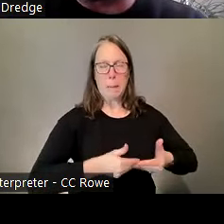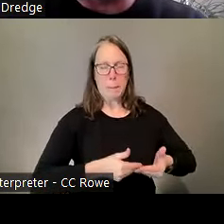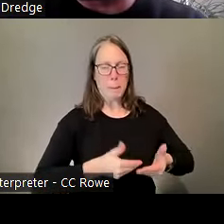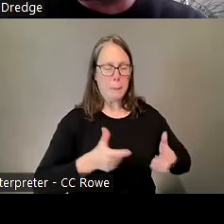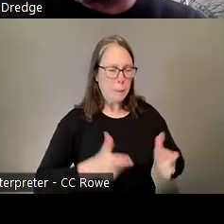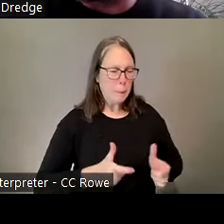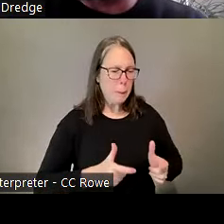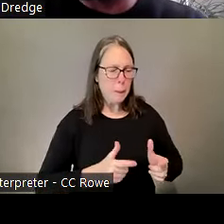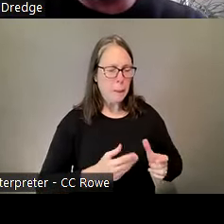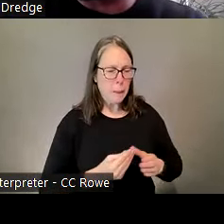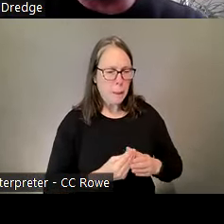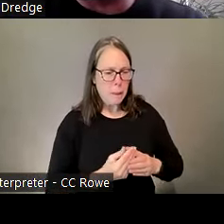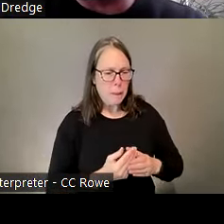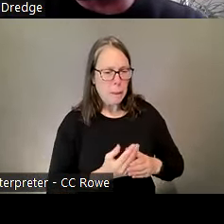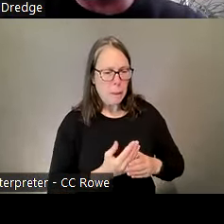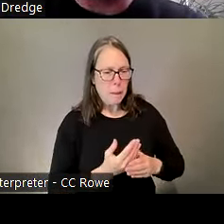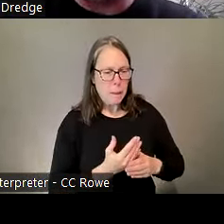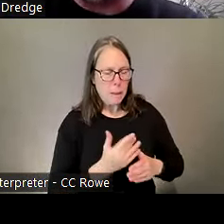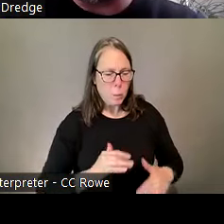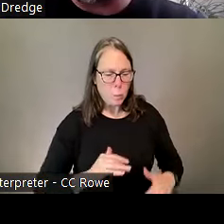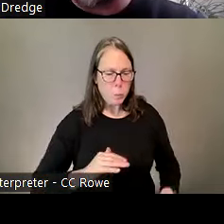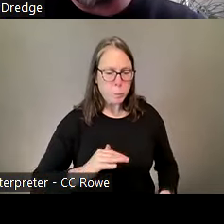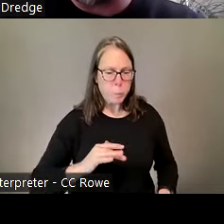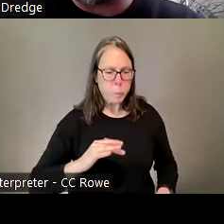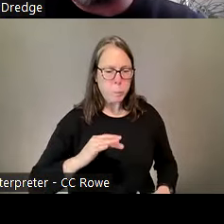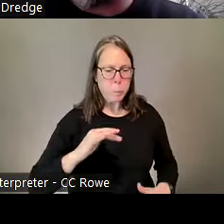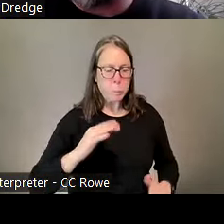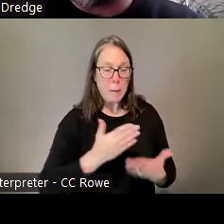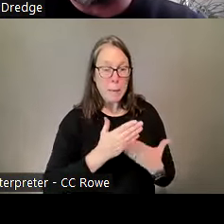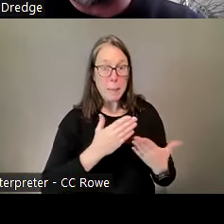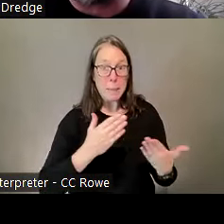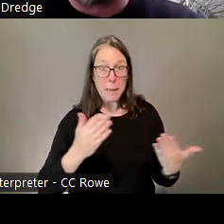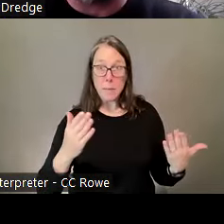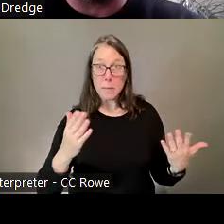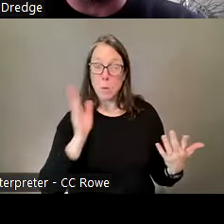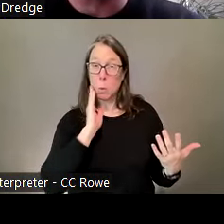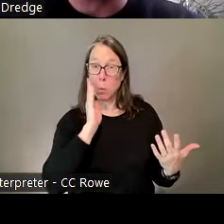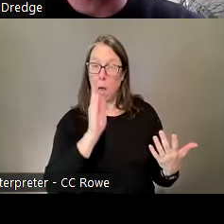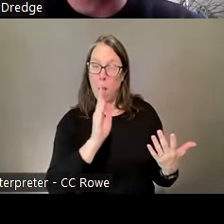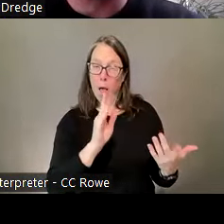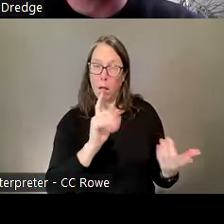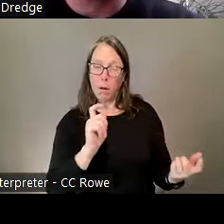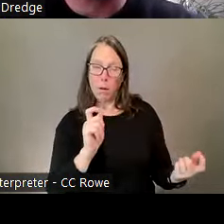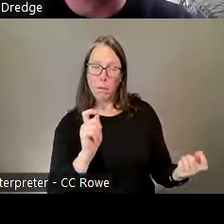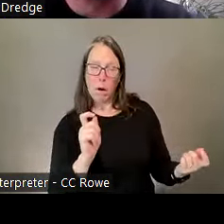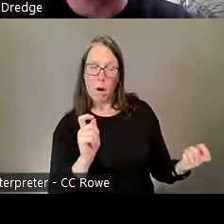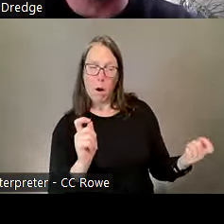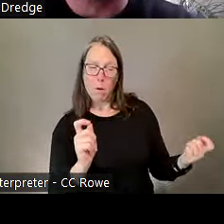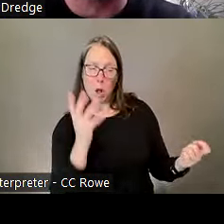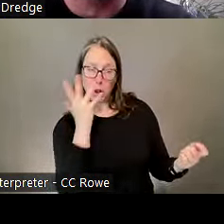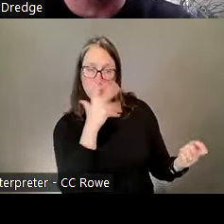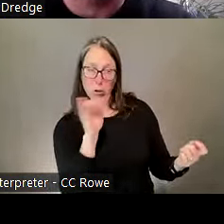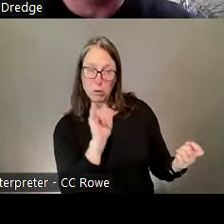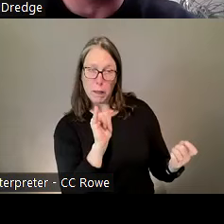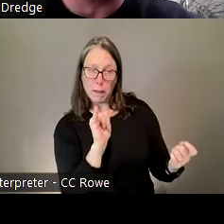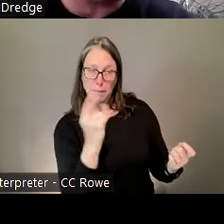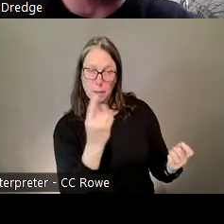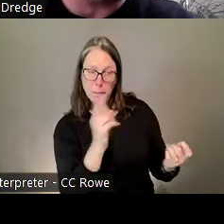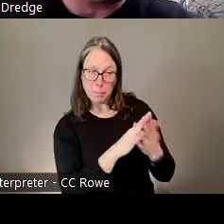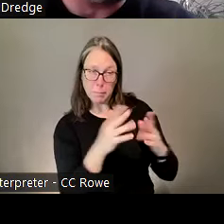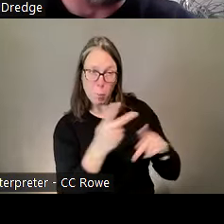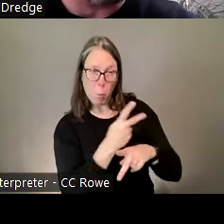So early infancy and childhood, things evolve in a way that's somewhat predictable, and it looks like things are getting worse, but it's really